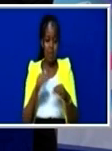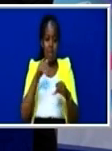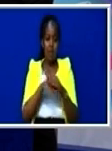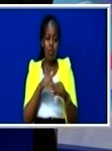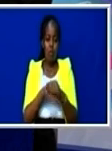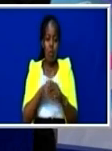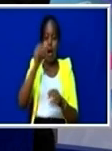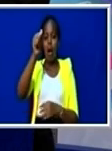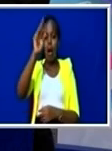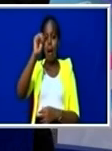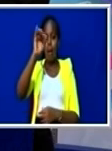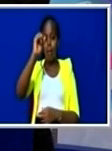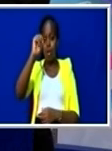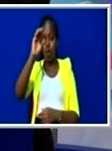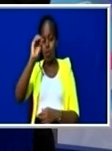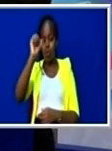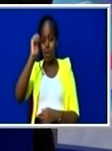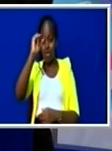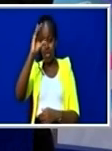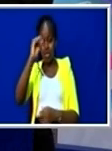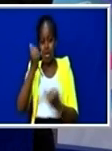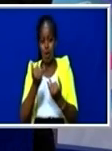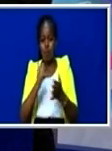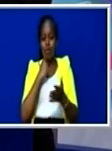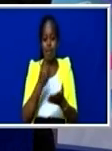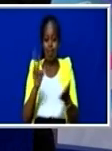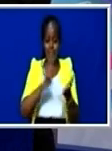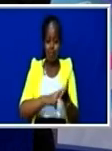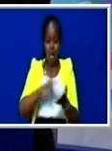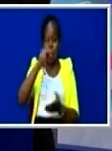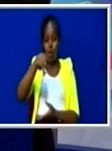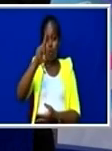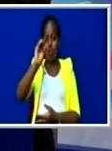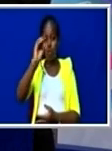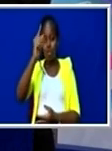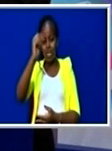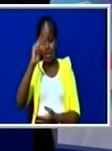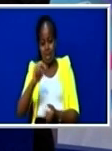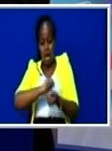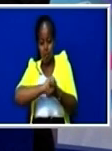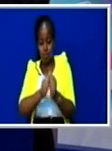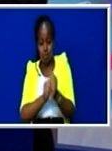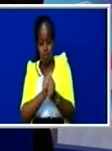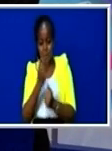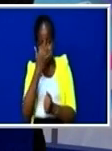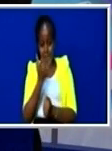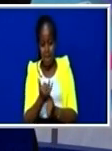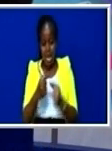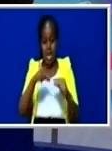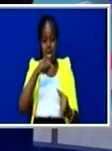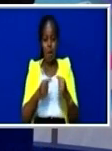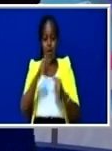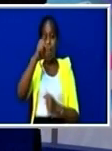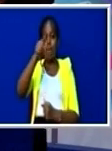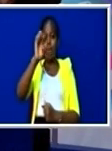into amino acids. So proteins are broken down chemically by enzyme pepsin into amino acids. That's what I